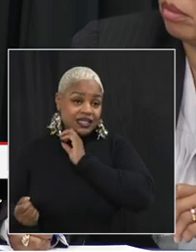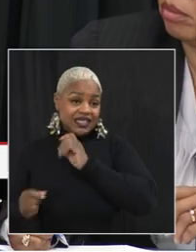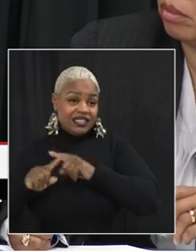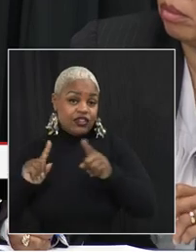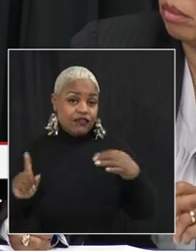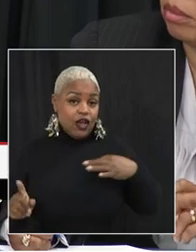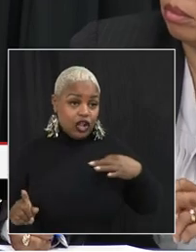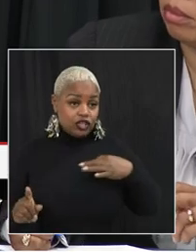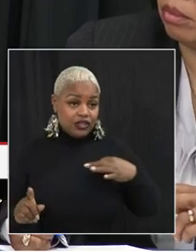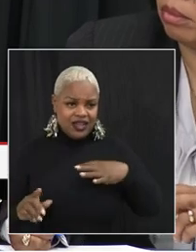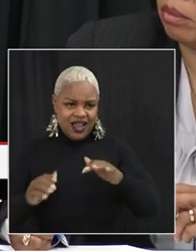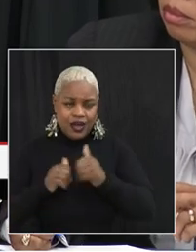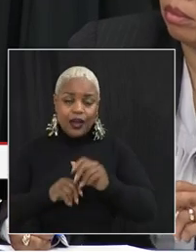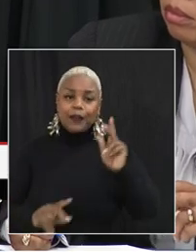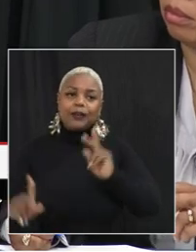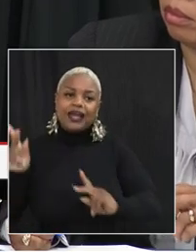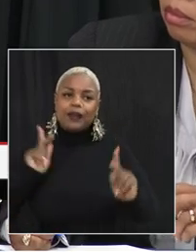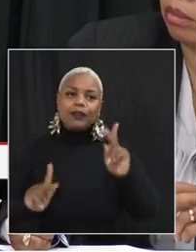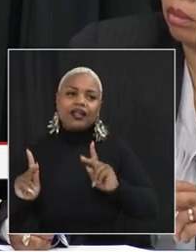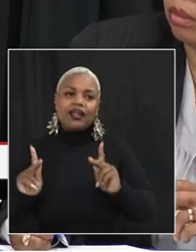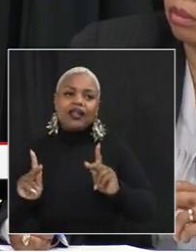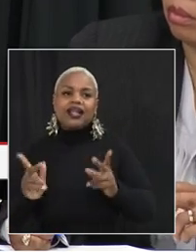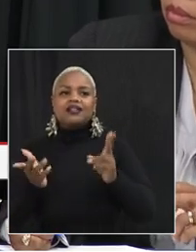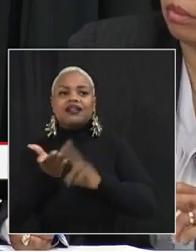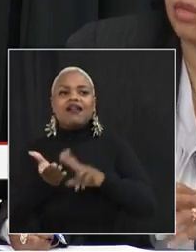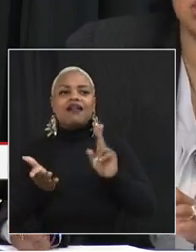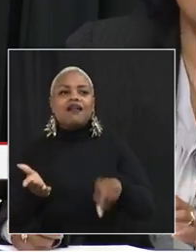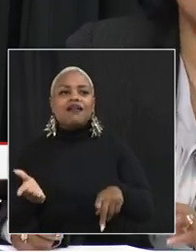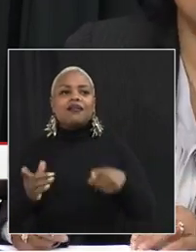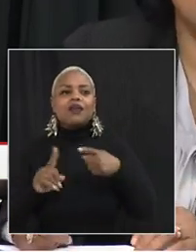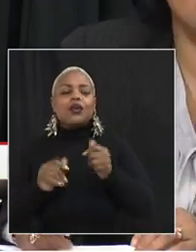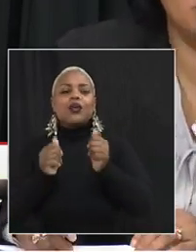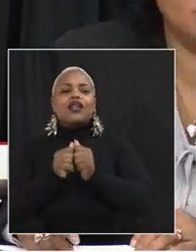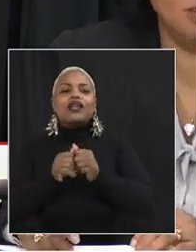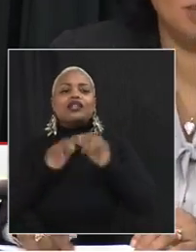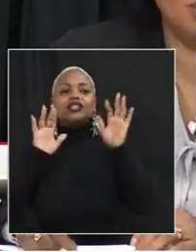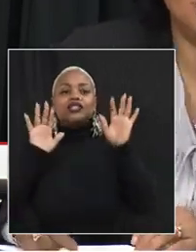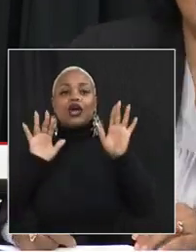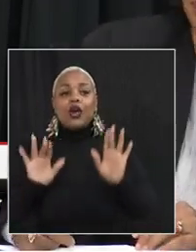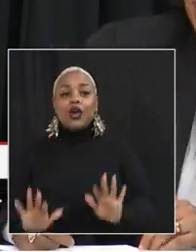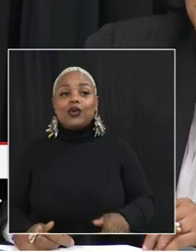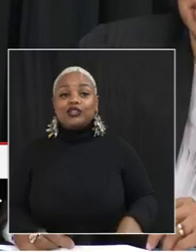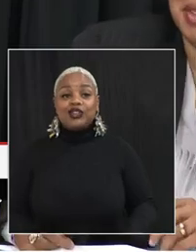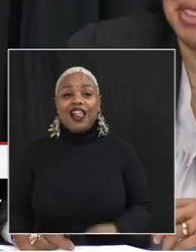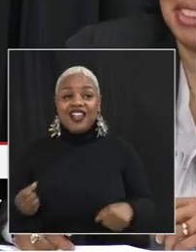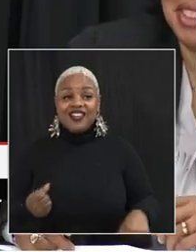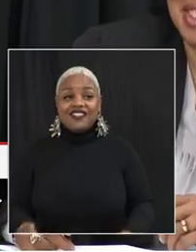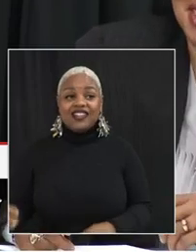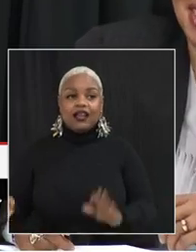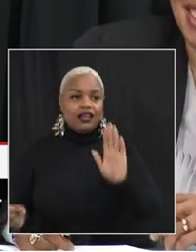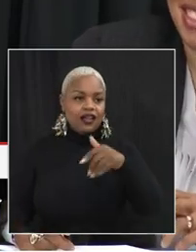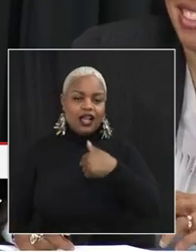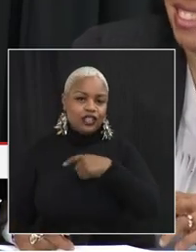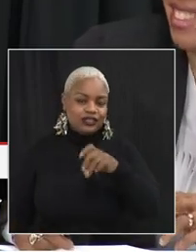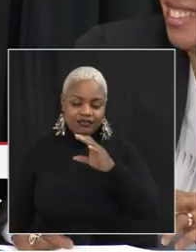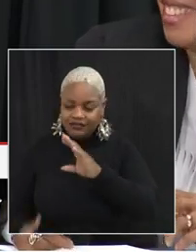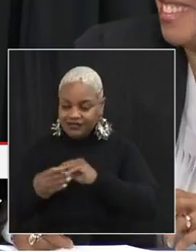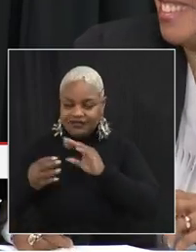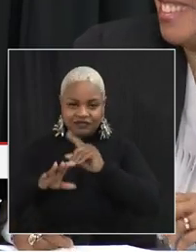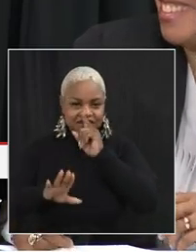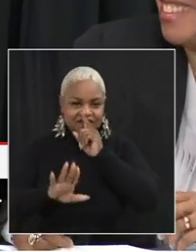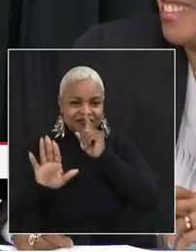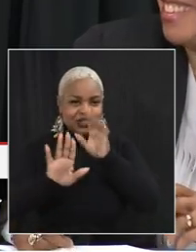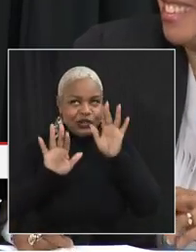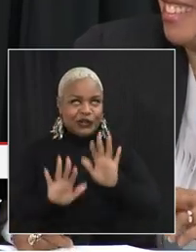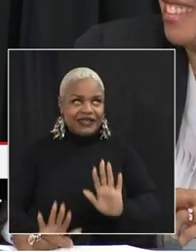people sign up by the scores to help with snow. Now, I shouldn't mention that because it's not going to snow anymore. But we have a list of people who need